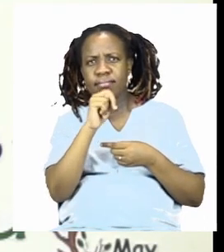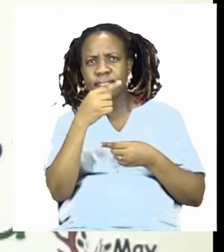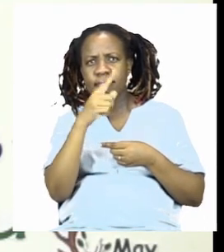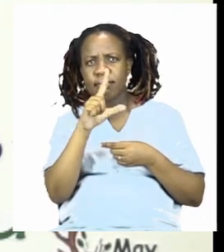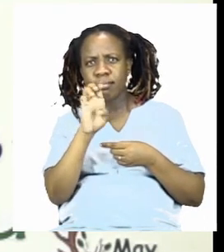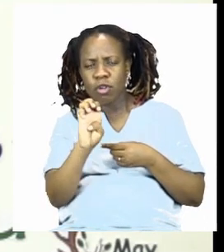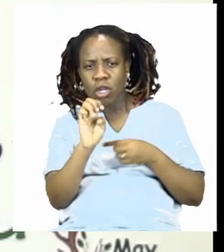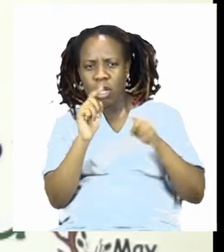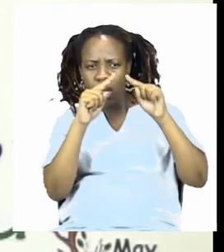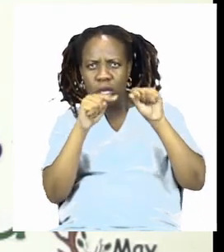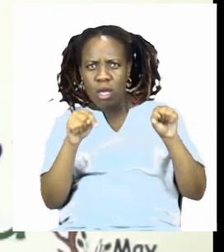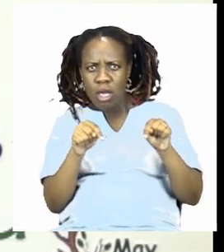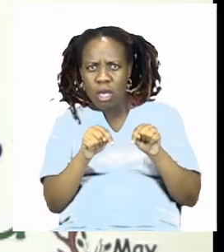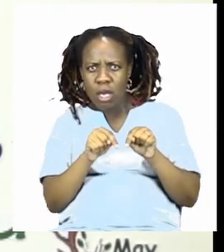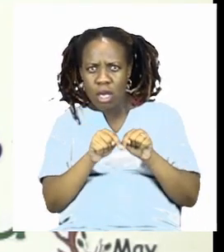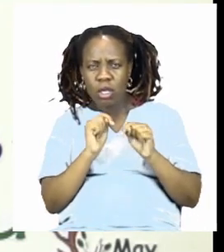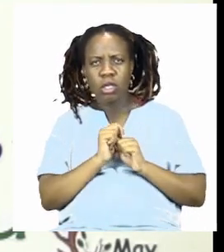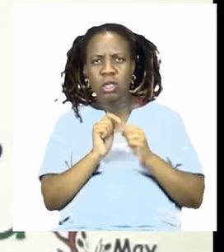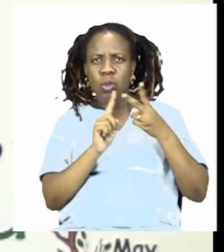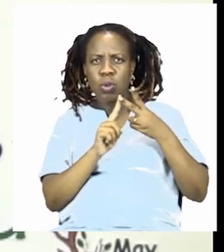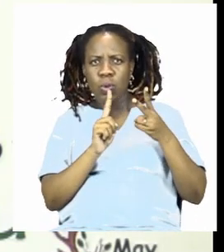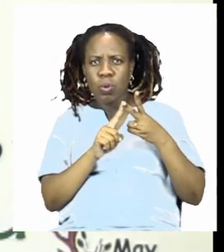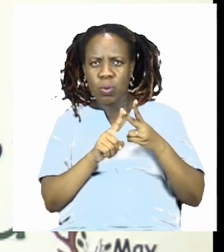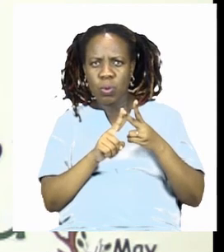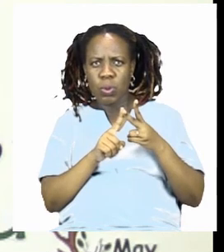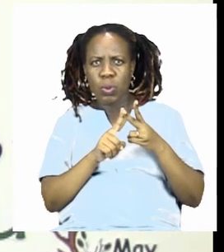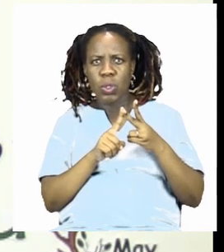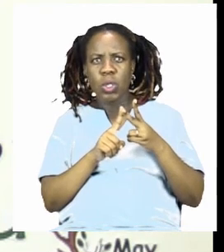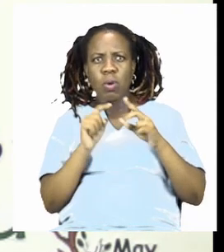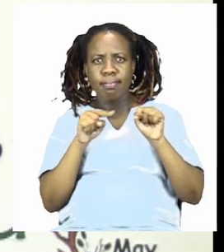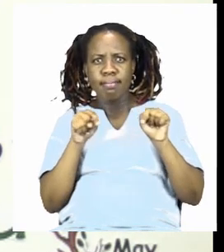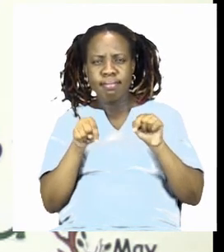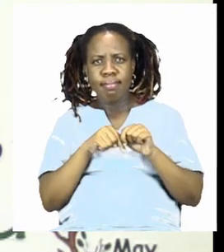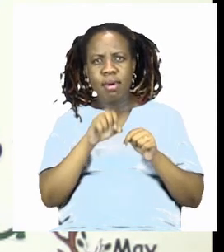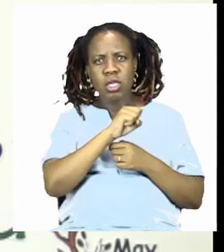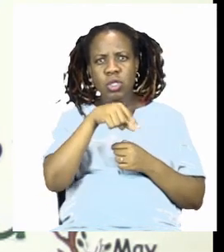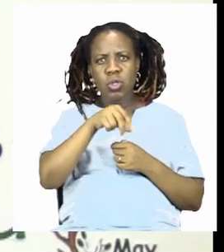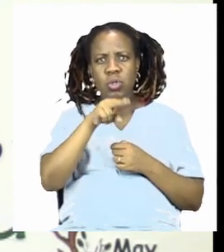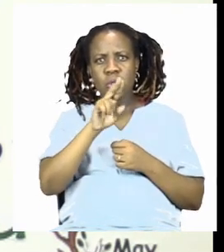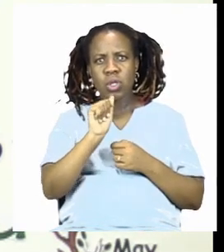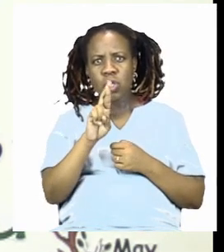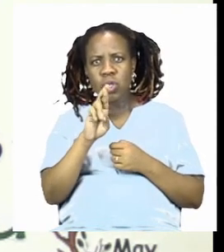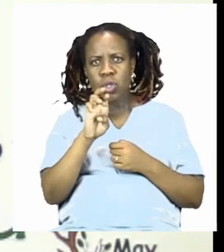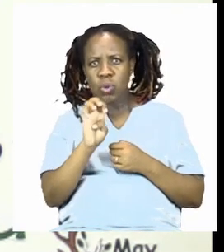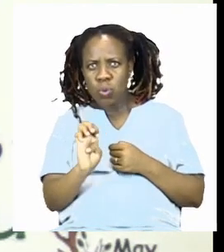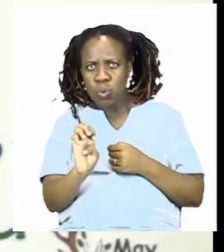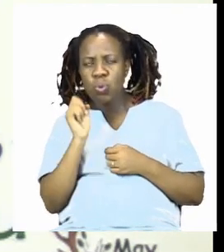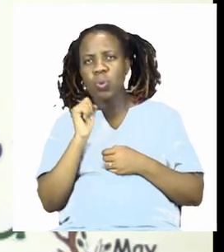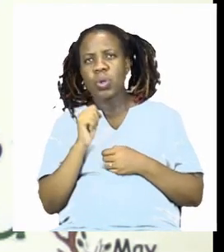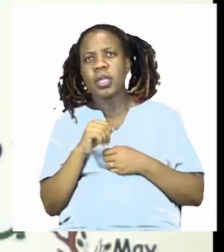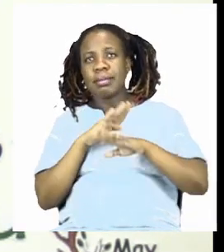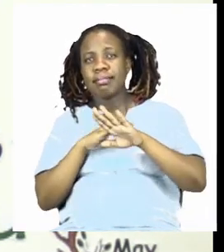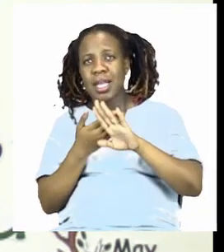here we have a pyramid and a cube. All right. Now boys and girls, remember,